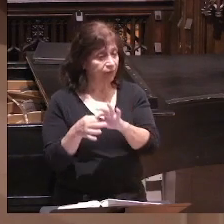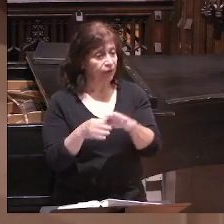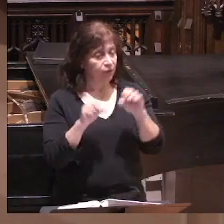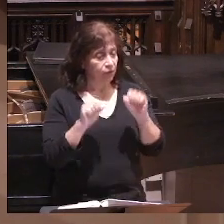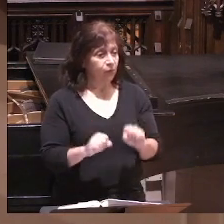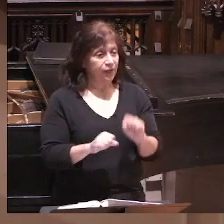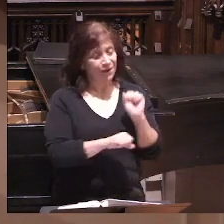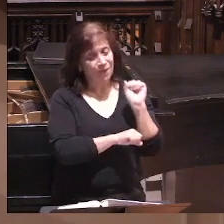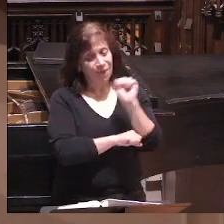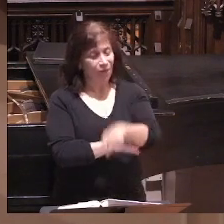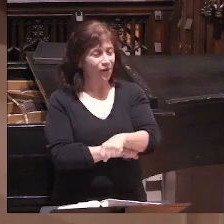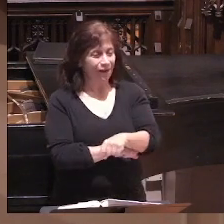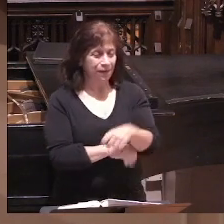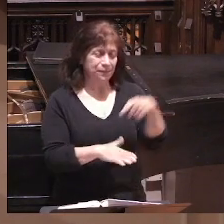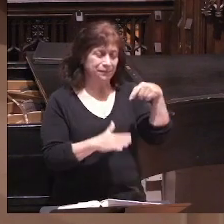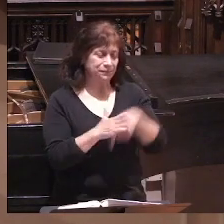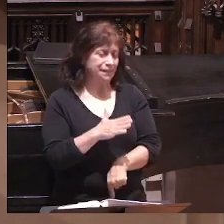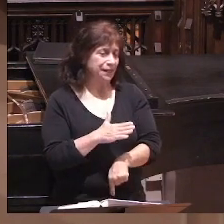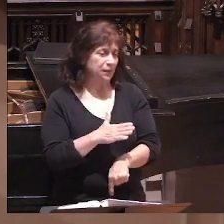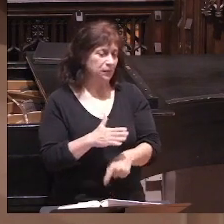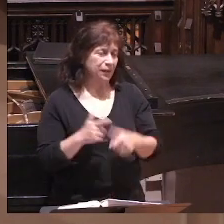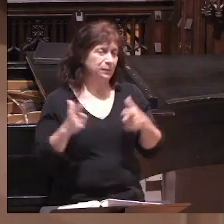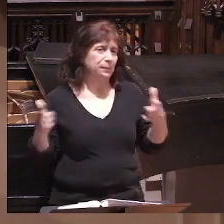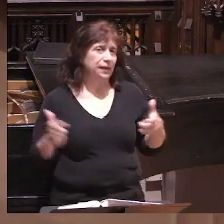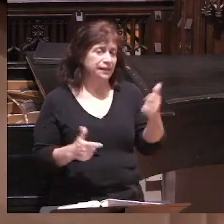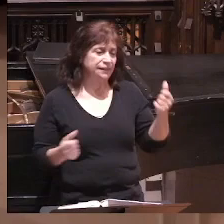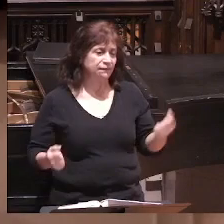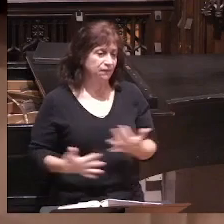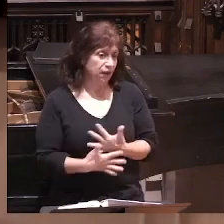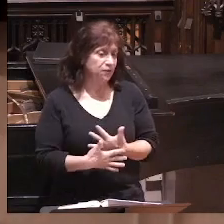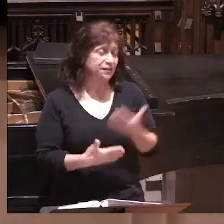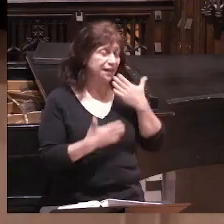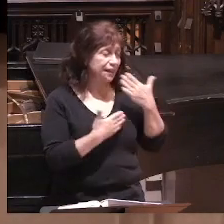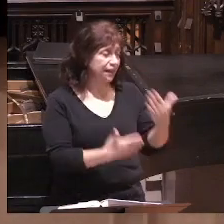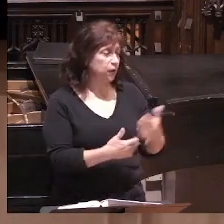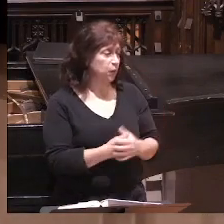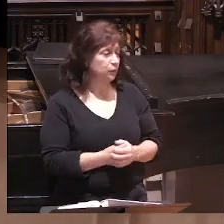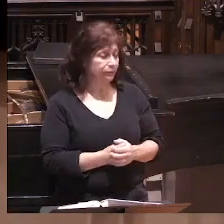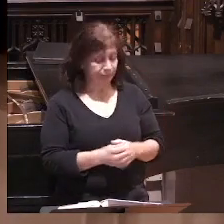overcome even some of our deepest and greatest fears. Thank you.